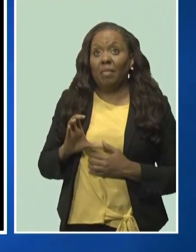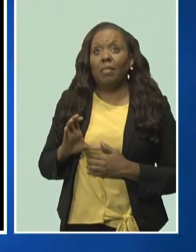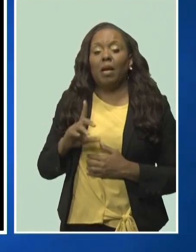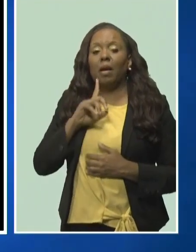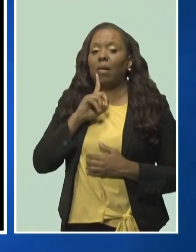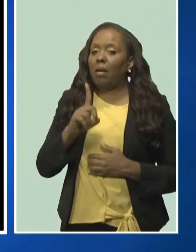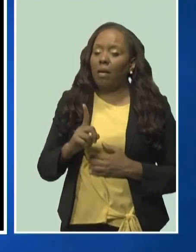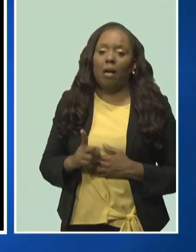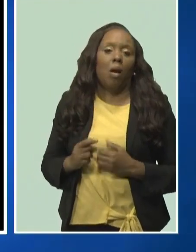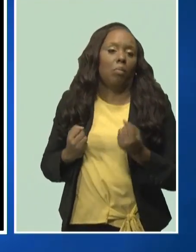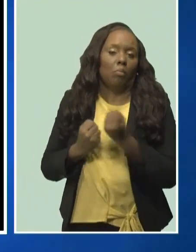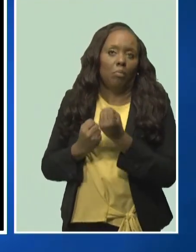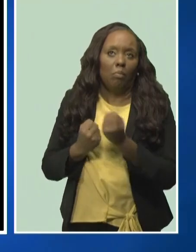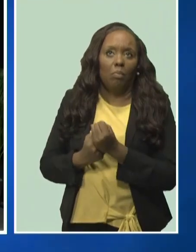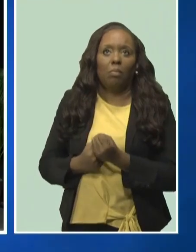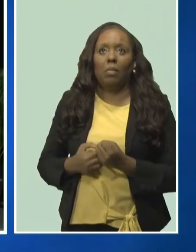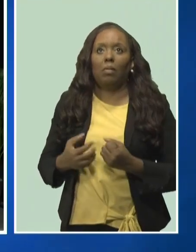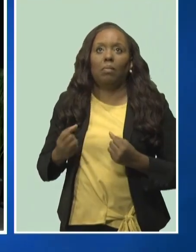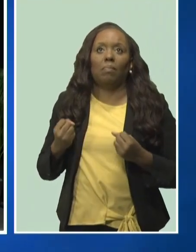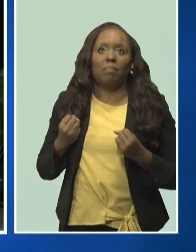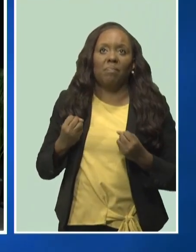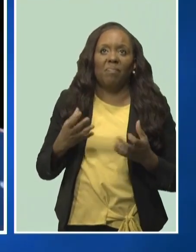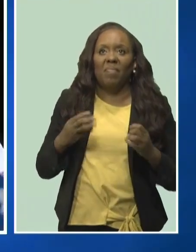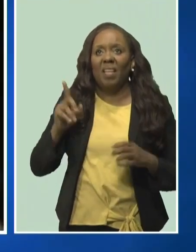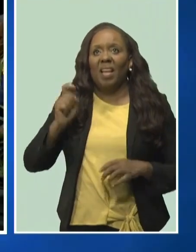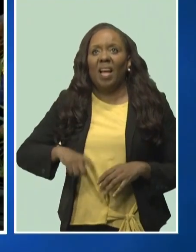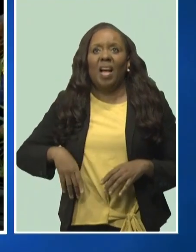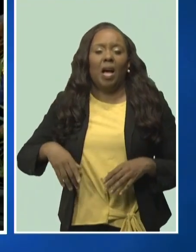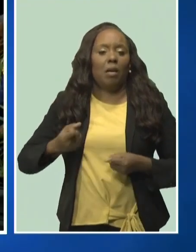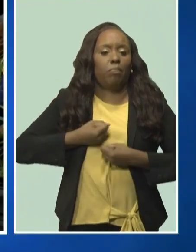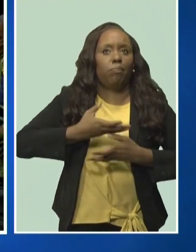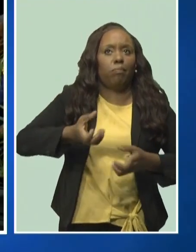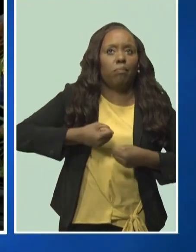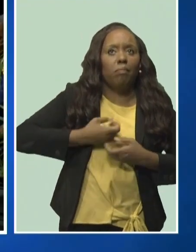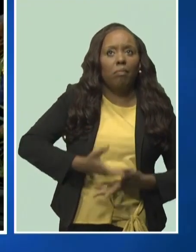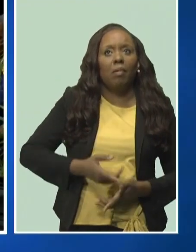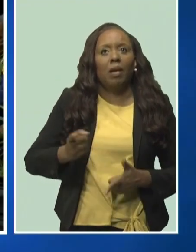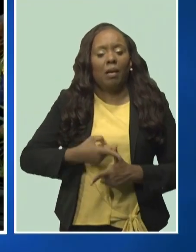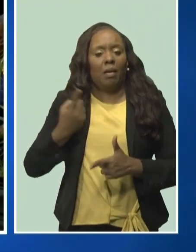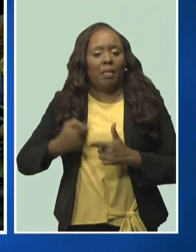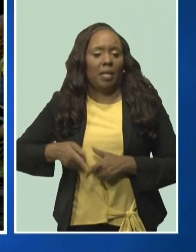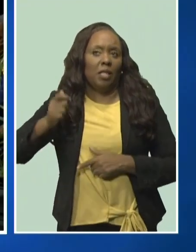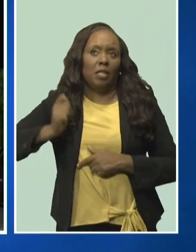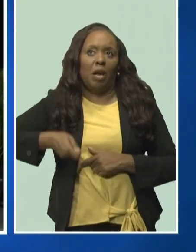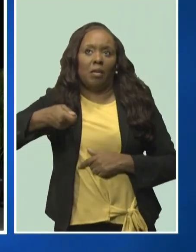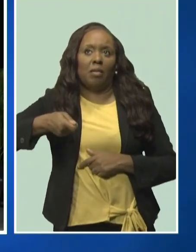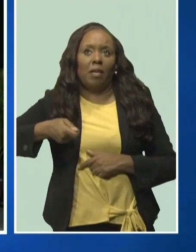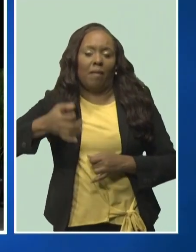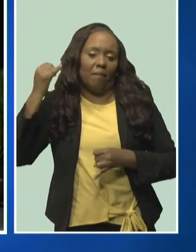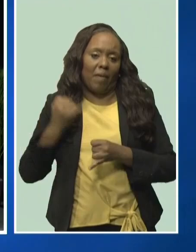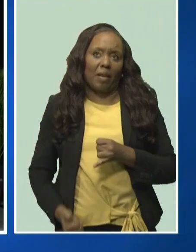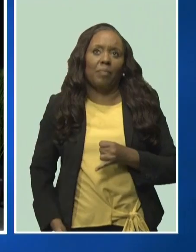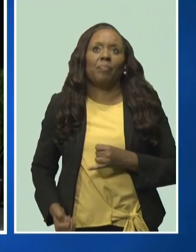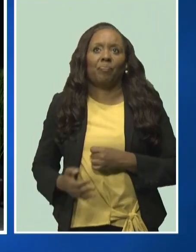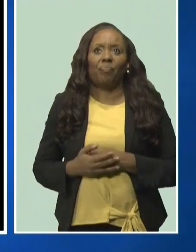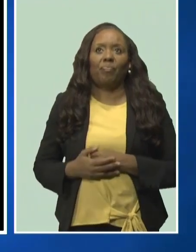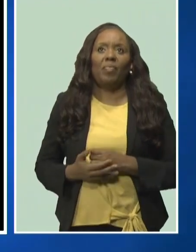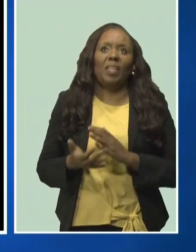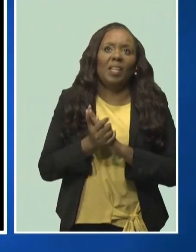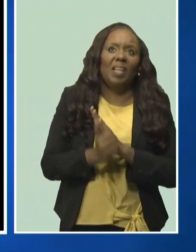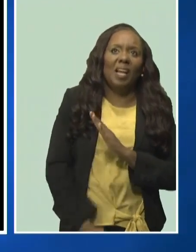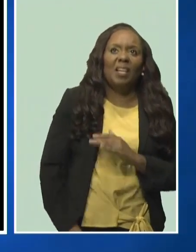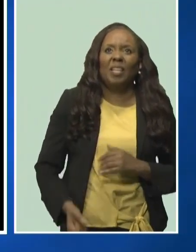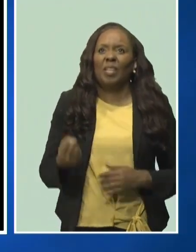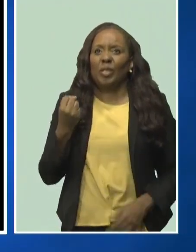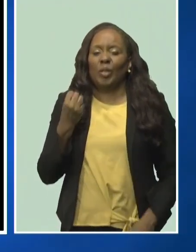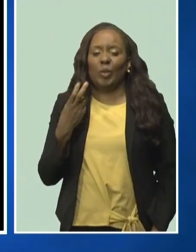sponsors, and all the competitors had to pontificate on the topic before the judges could make their final decision. They were treated to the talents of